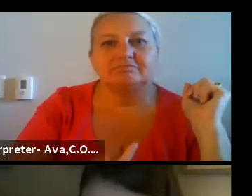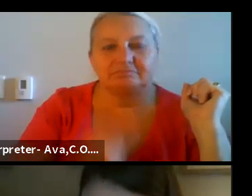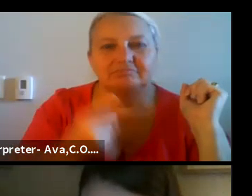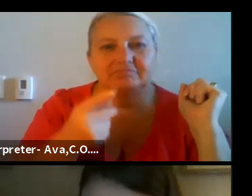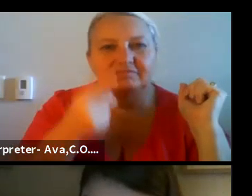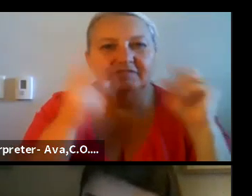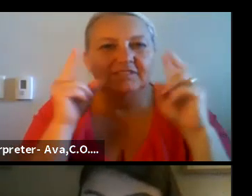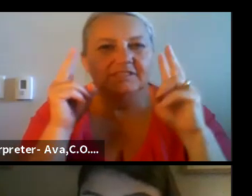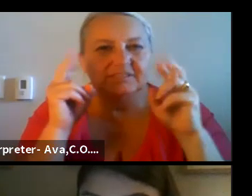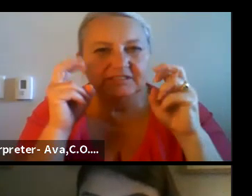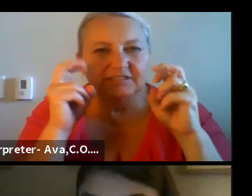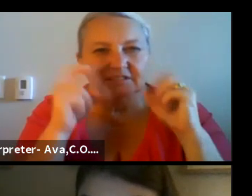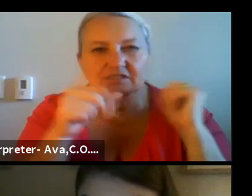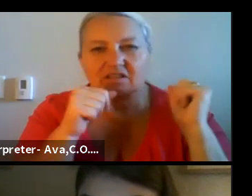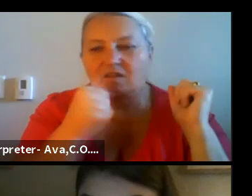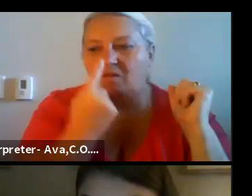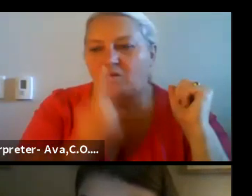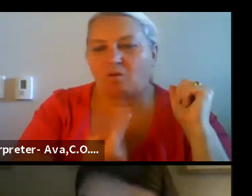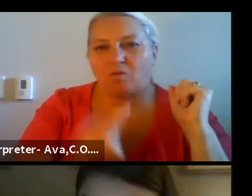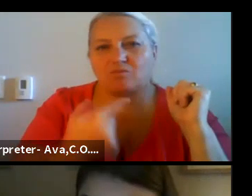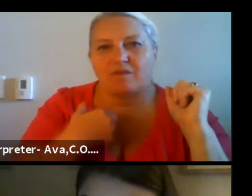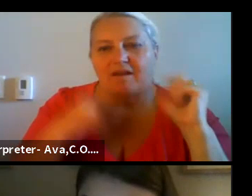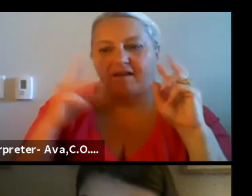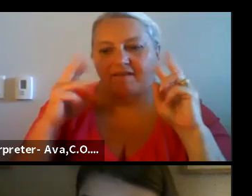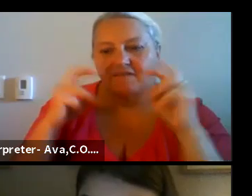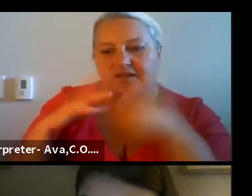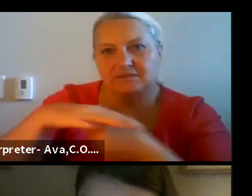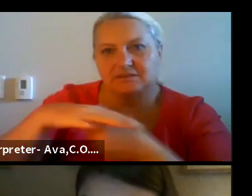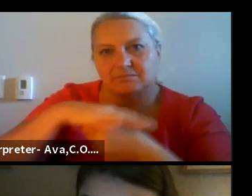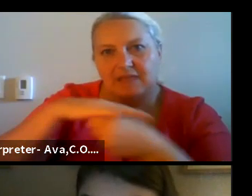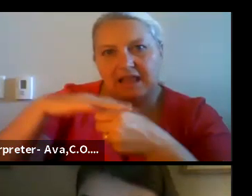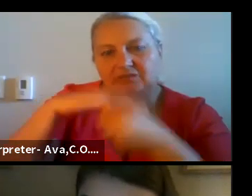have irreconcilable space to work with others like us